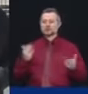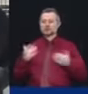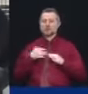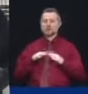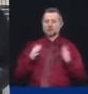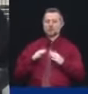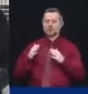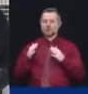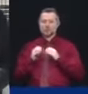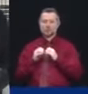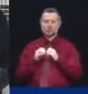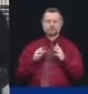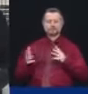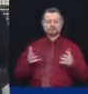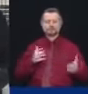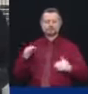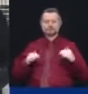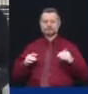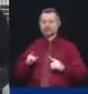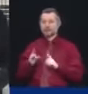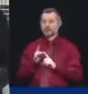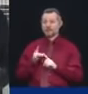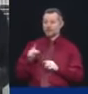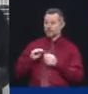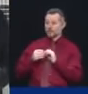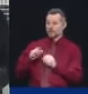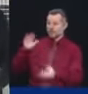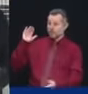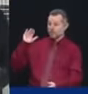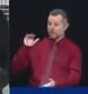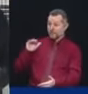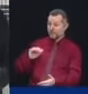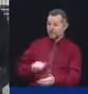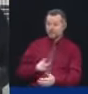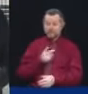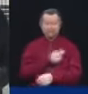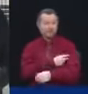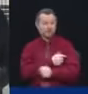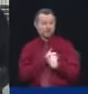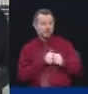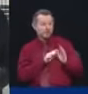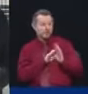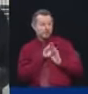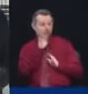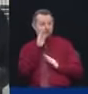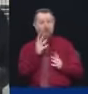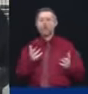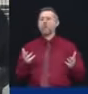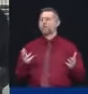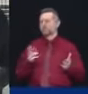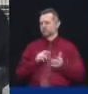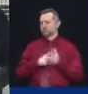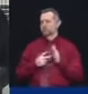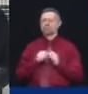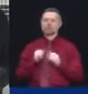is. And as our positivity is coming down and our vaccination is going up, you're going to see more